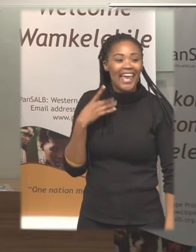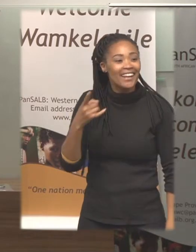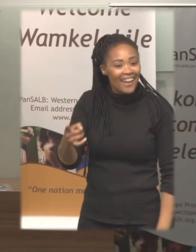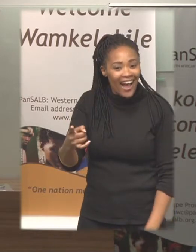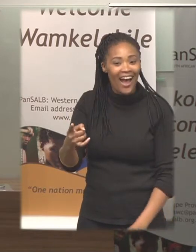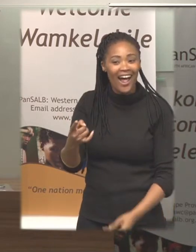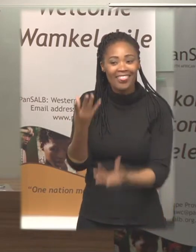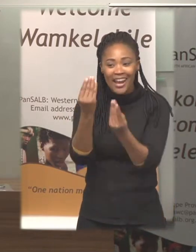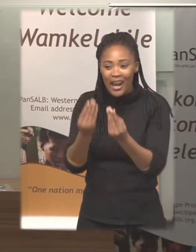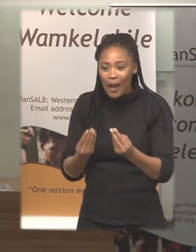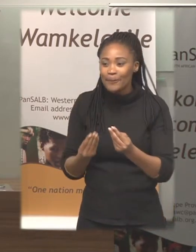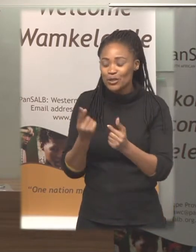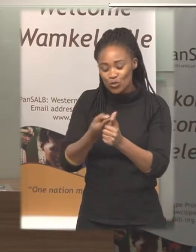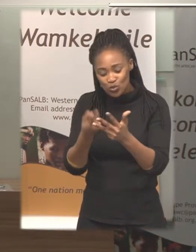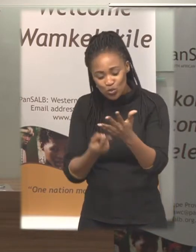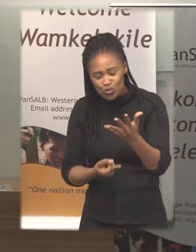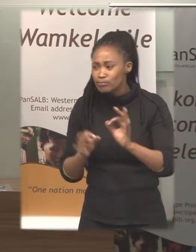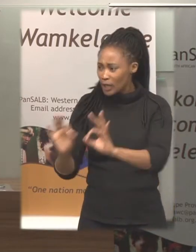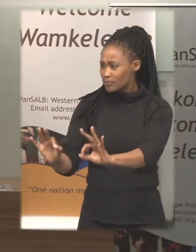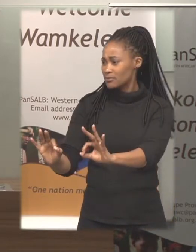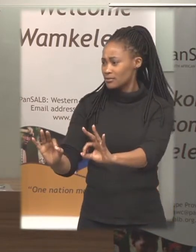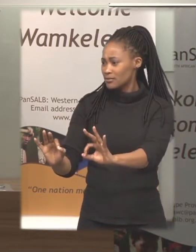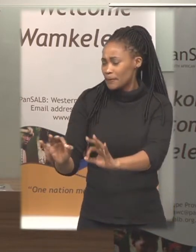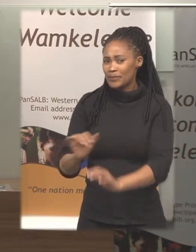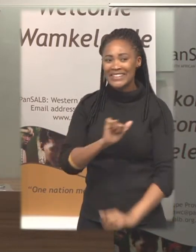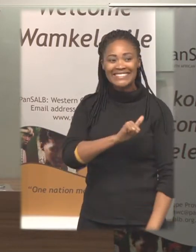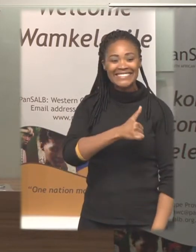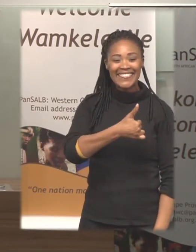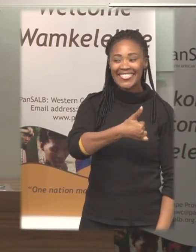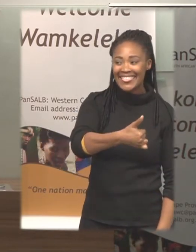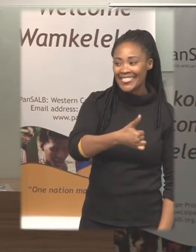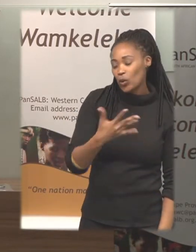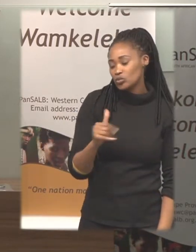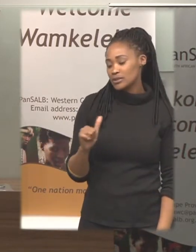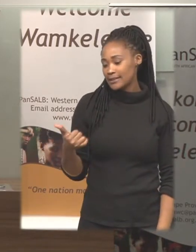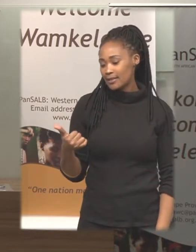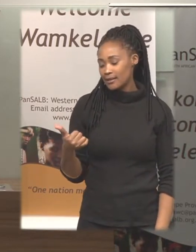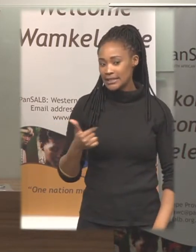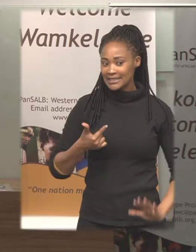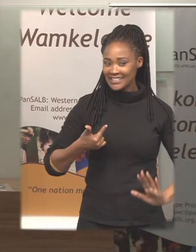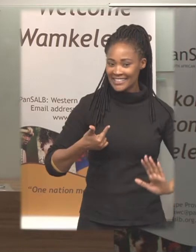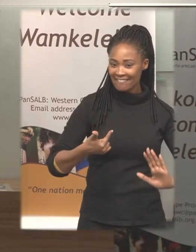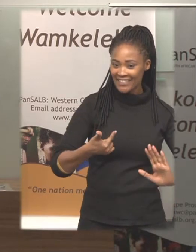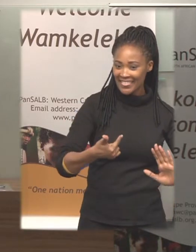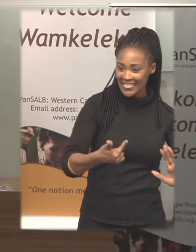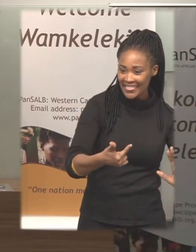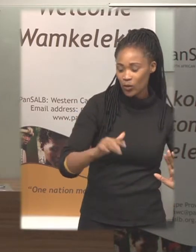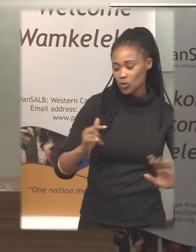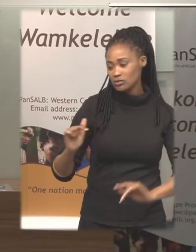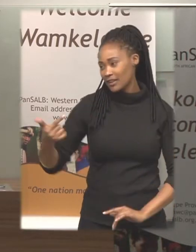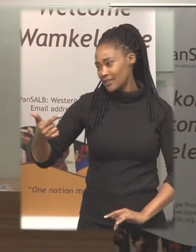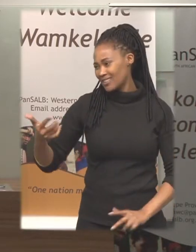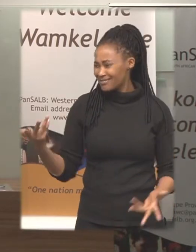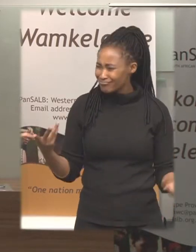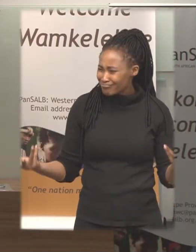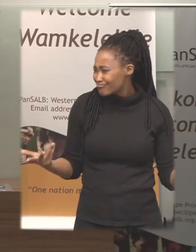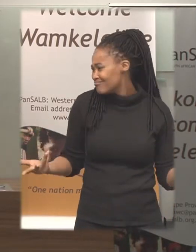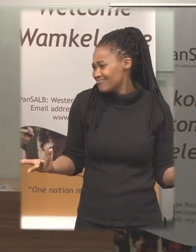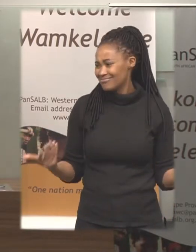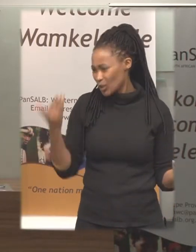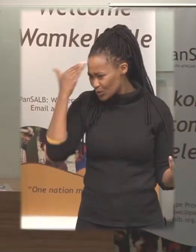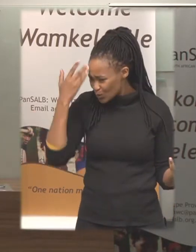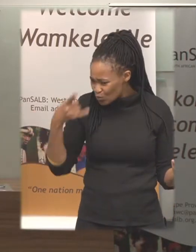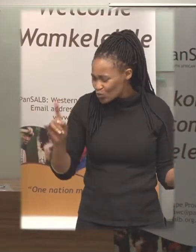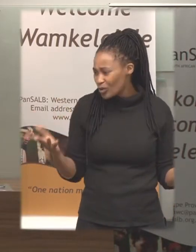got them correctly. And if he says 6th or 6th, 7th or 7th, no one's going to be confused about whether he's got it